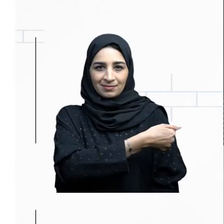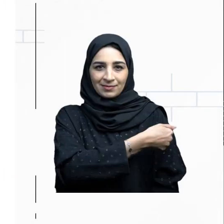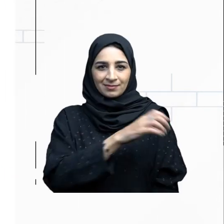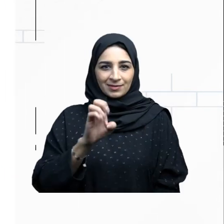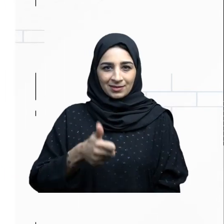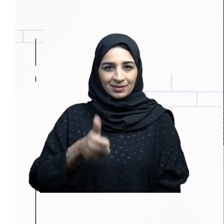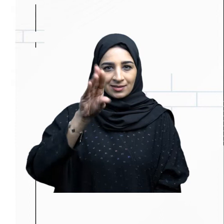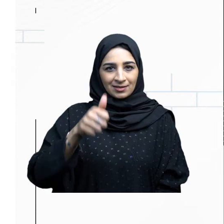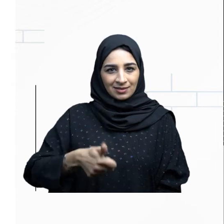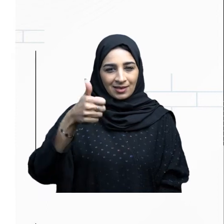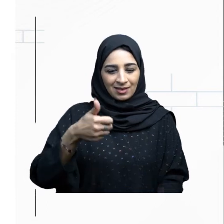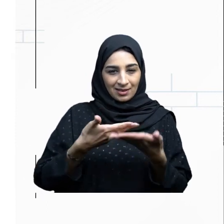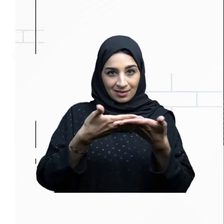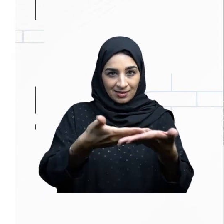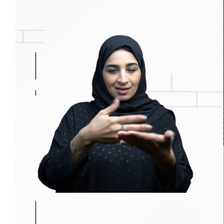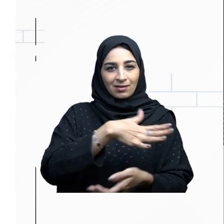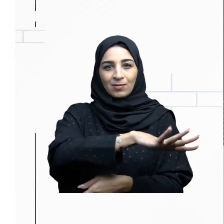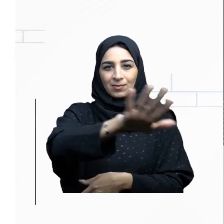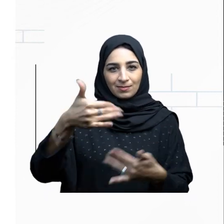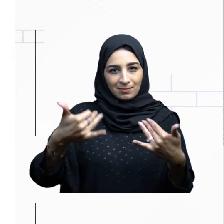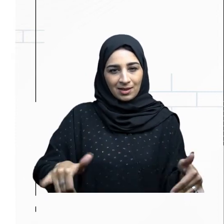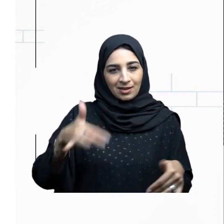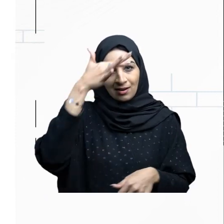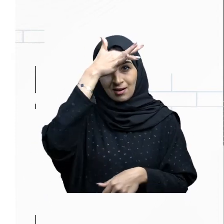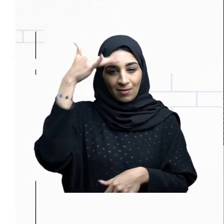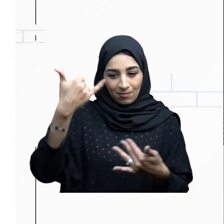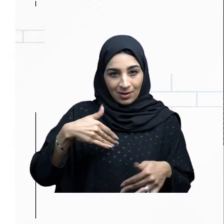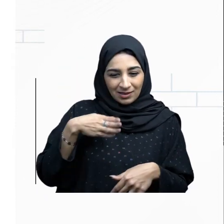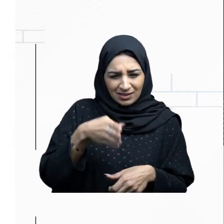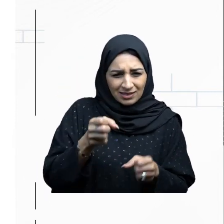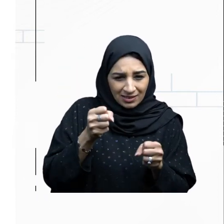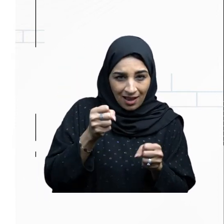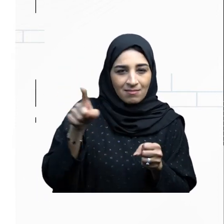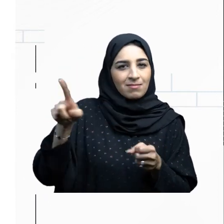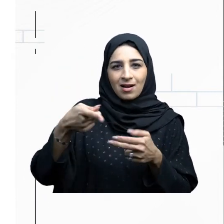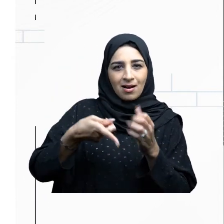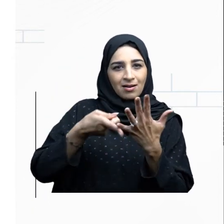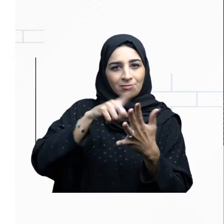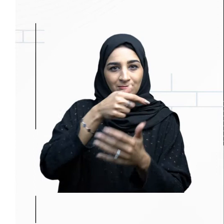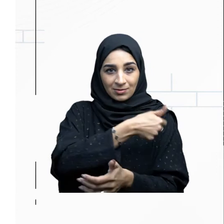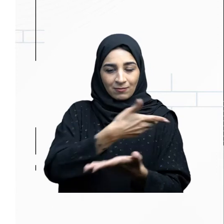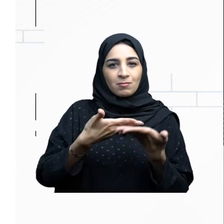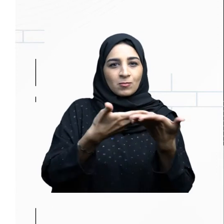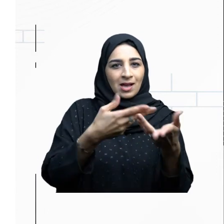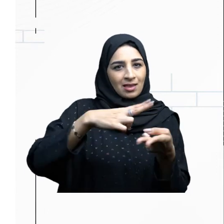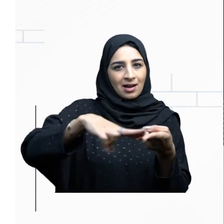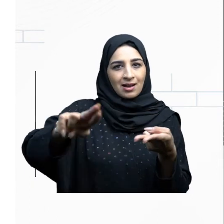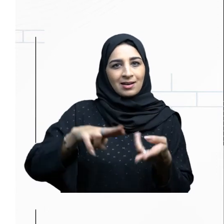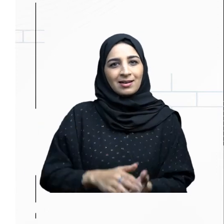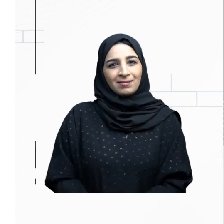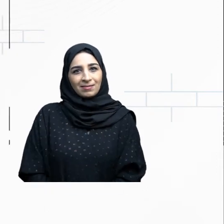I feel my voice is heard so that any obstacles faced by employees with disability are addressed